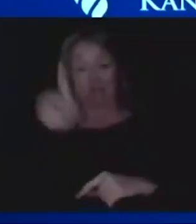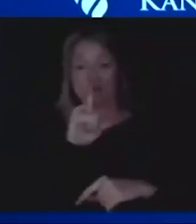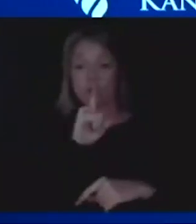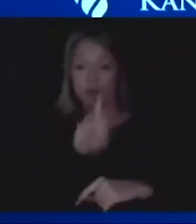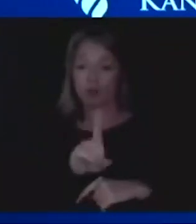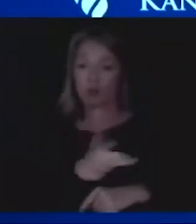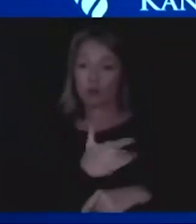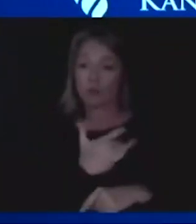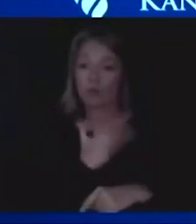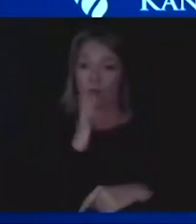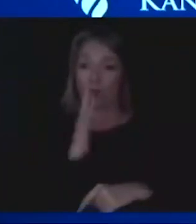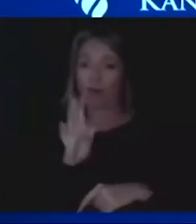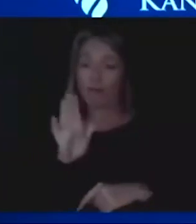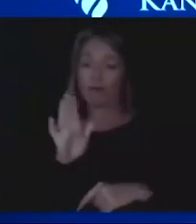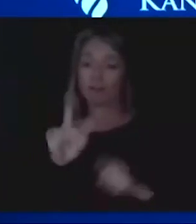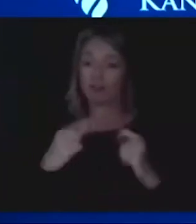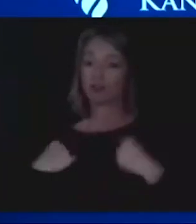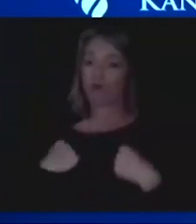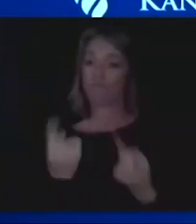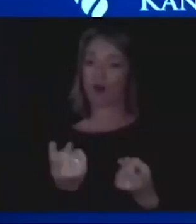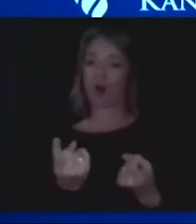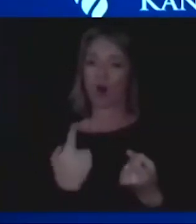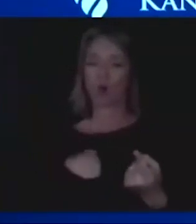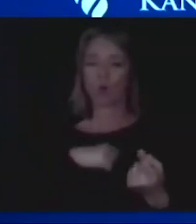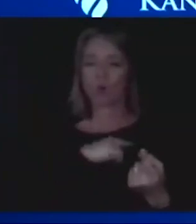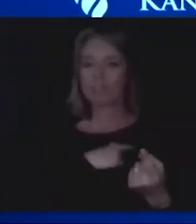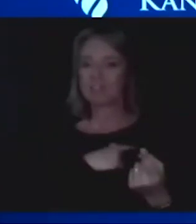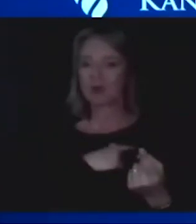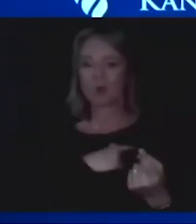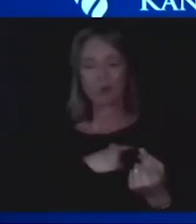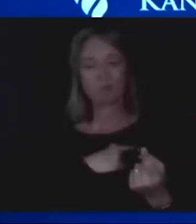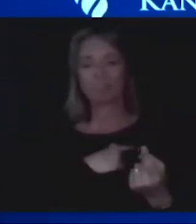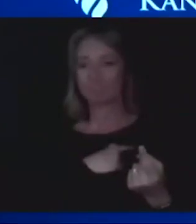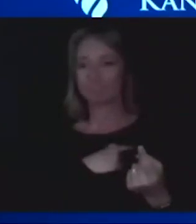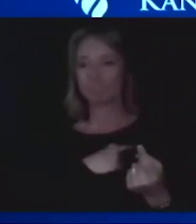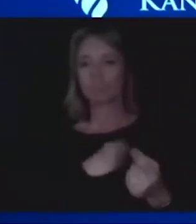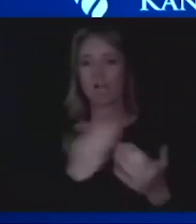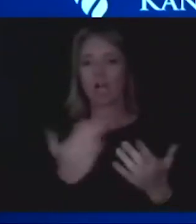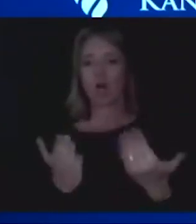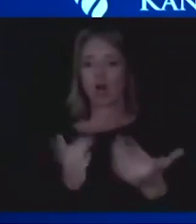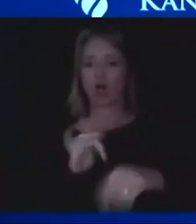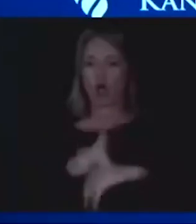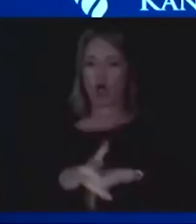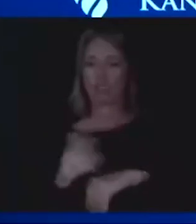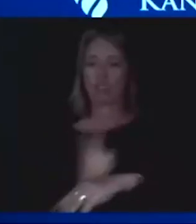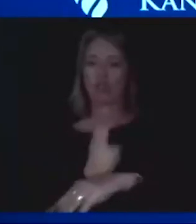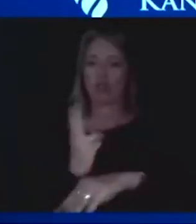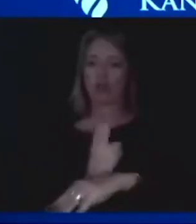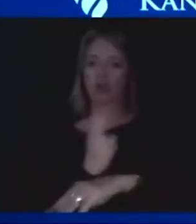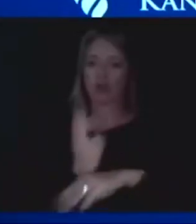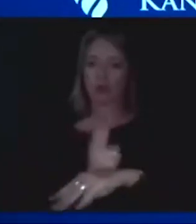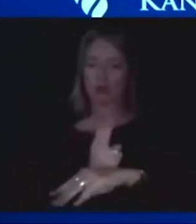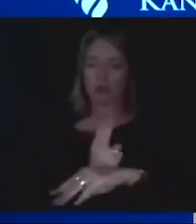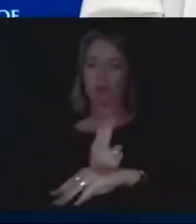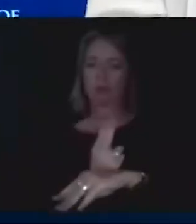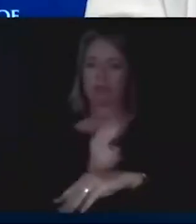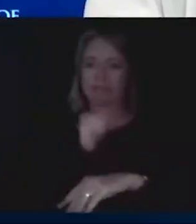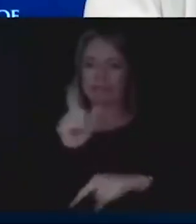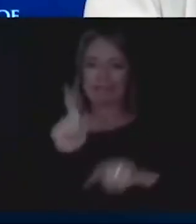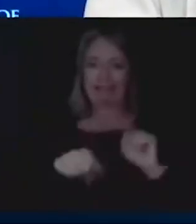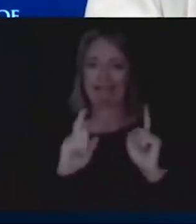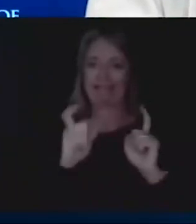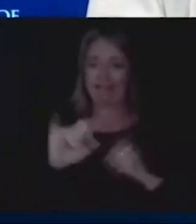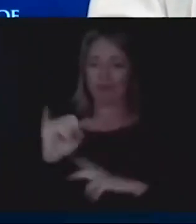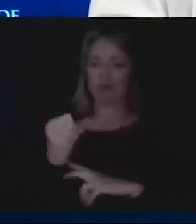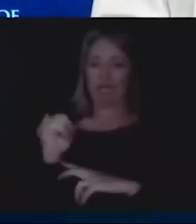so far, I don't think we're, under the early use authorization, we're not allowed to give a J&J booster per se. Right.